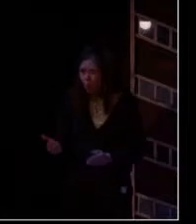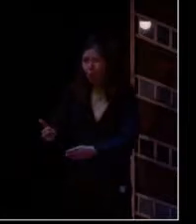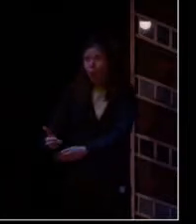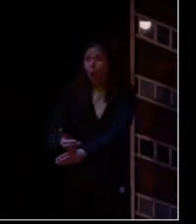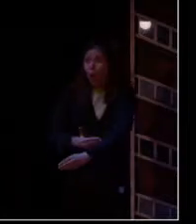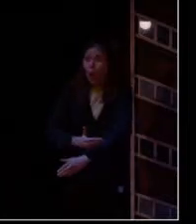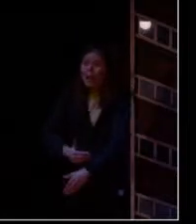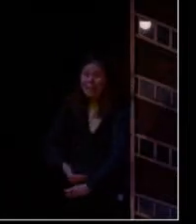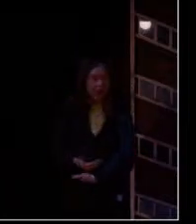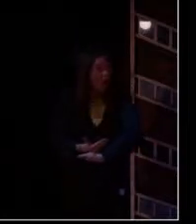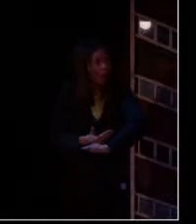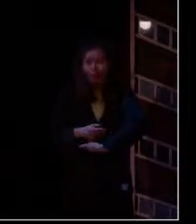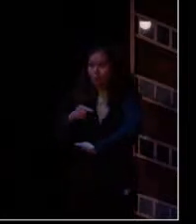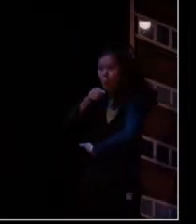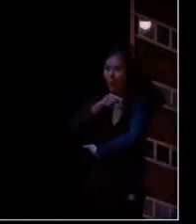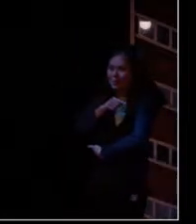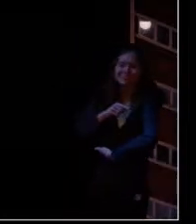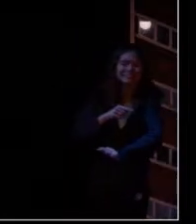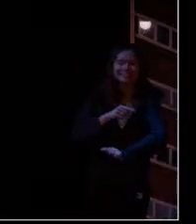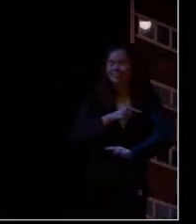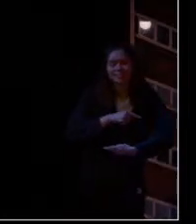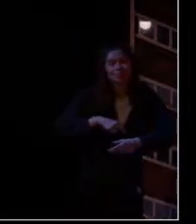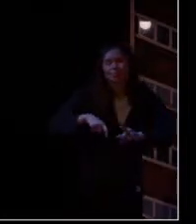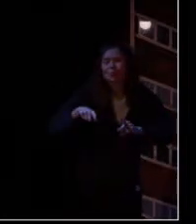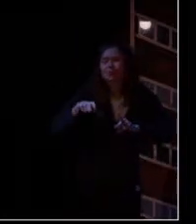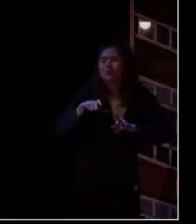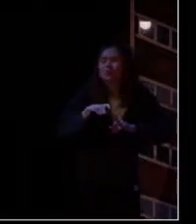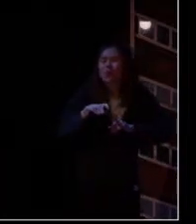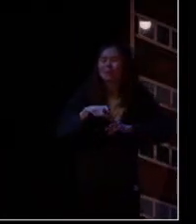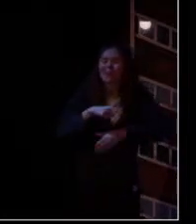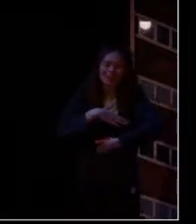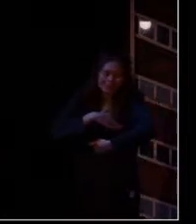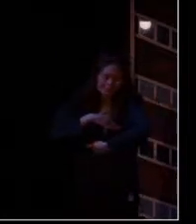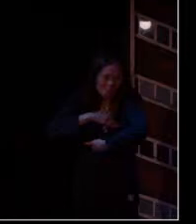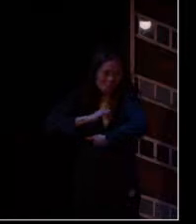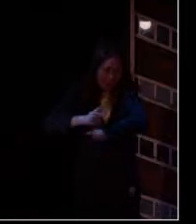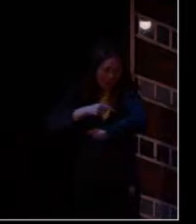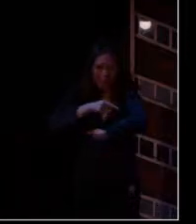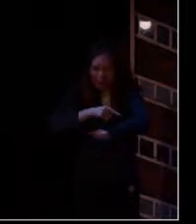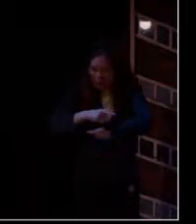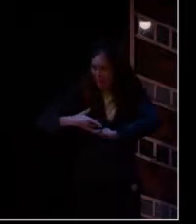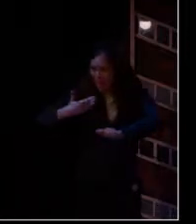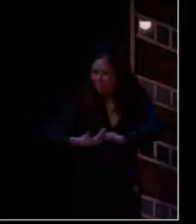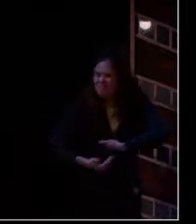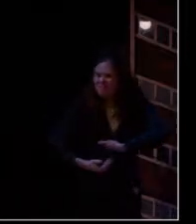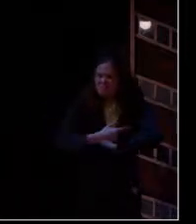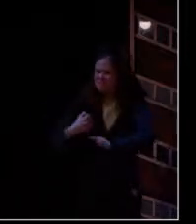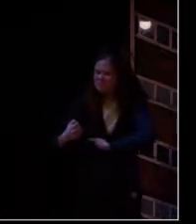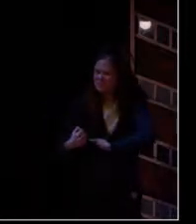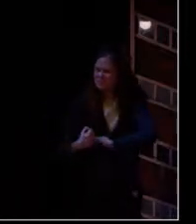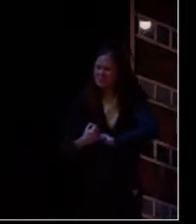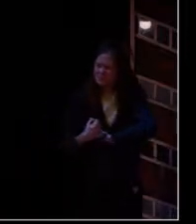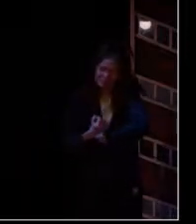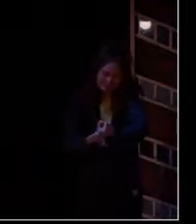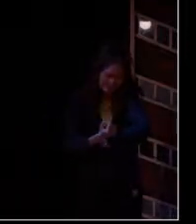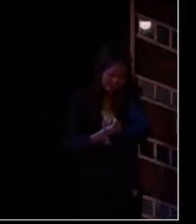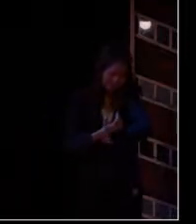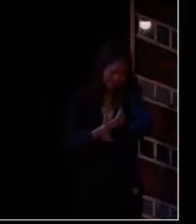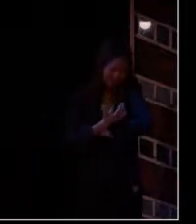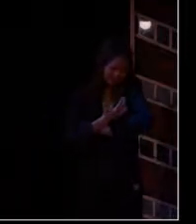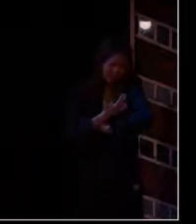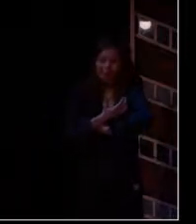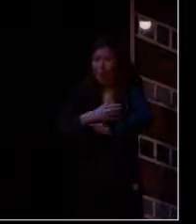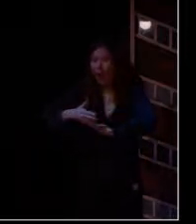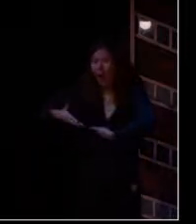birth. A boy? A daughter, healthy babe, likely to live and strong. Hermione receives much